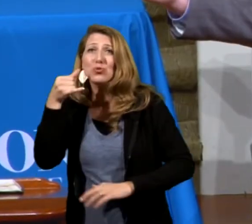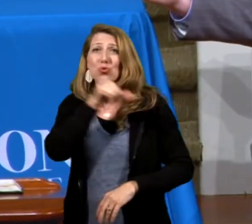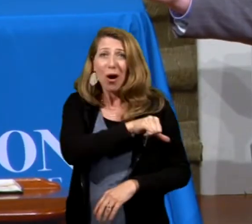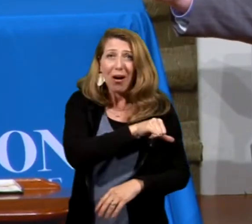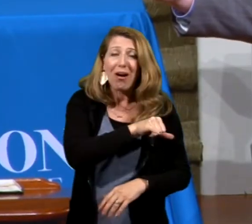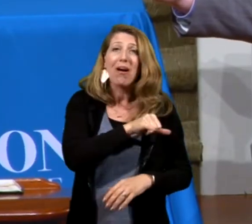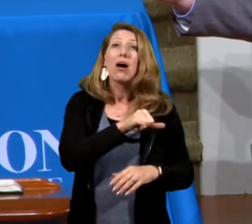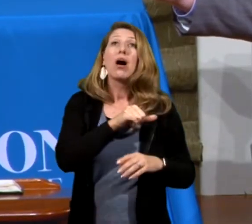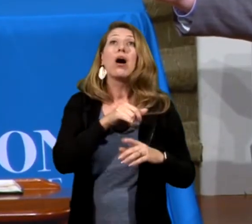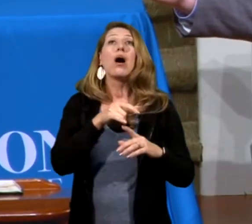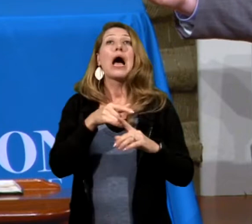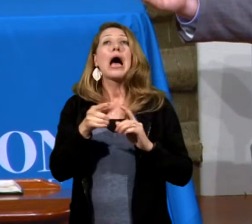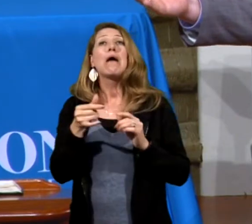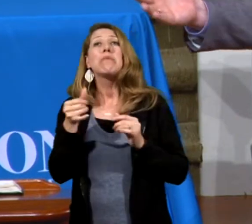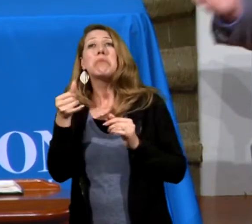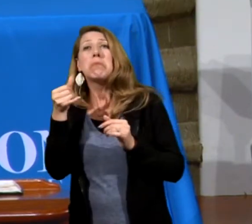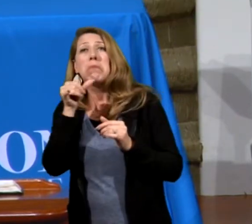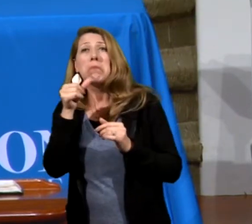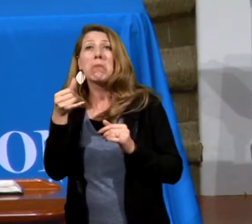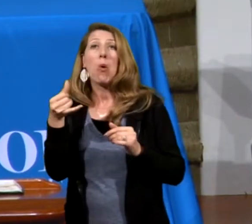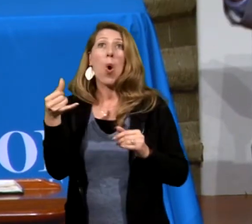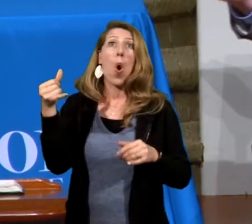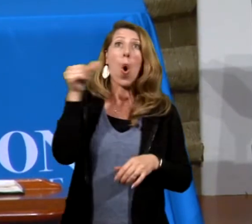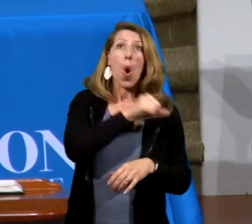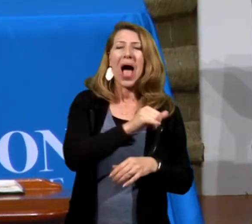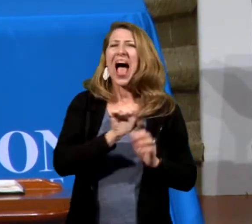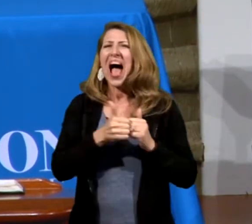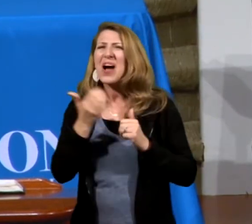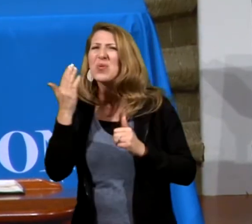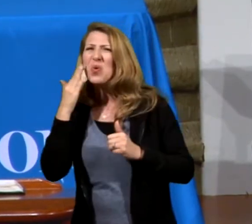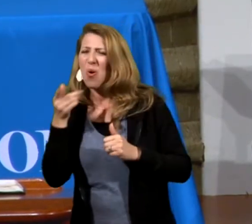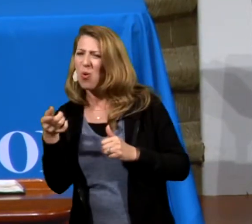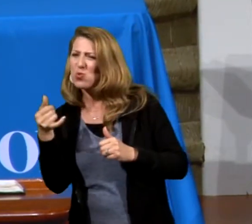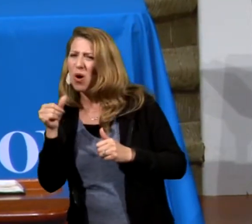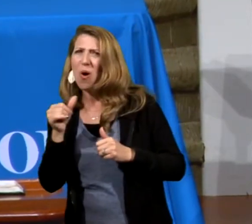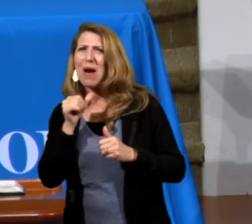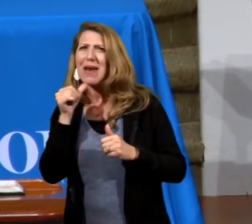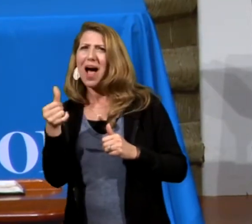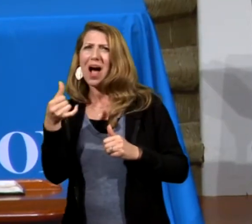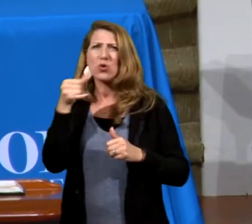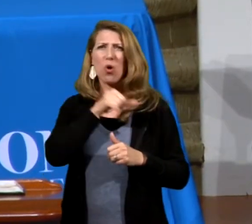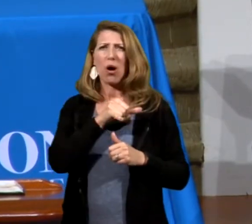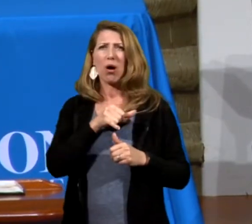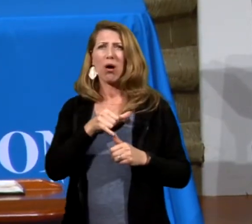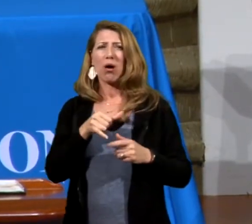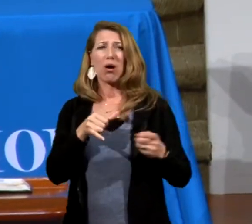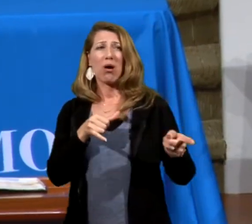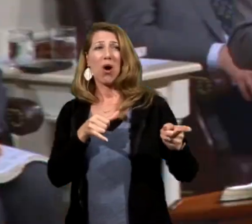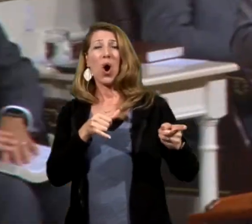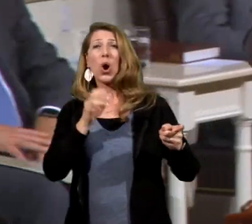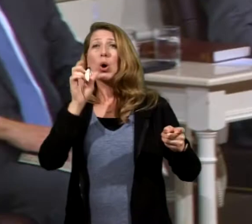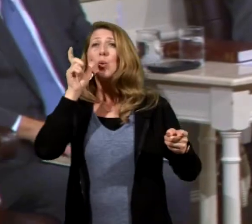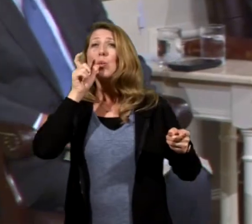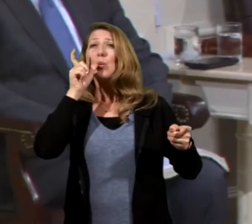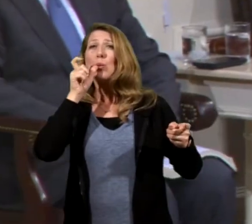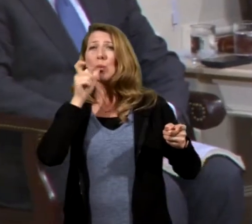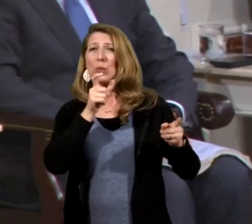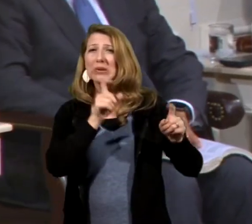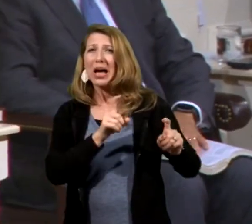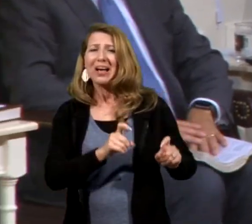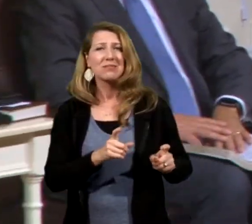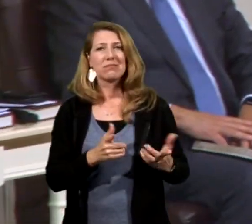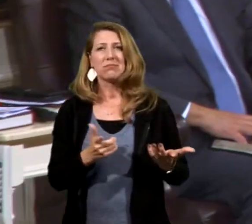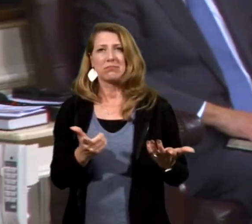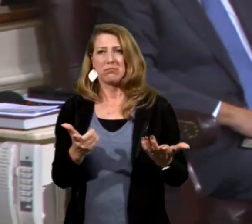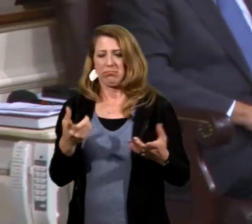of drunkenness. You know, how do you know when someone's drunk, when someone's not drunk? Just because someone tells you a blood alcohol level? No, you get